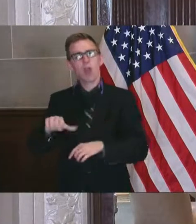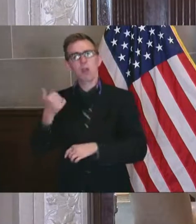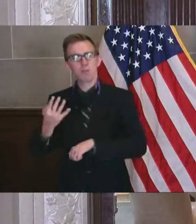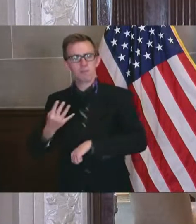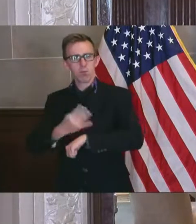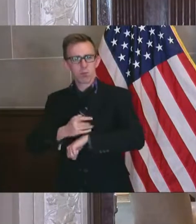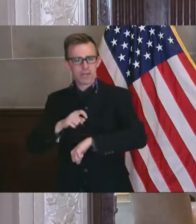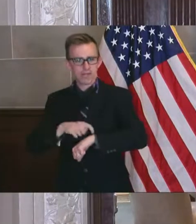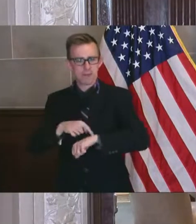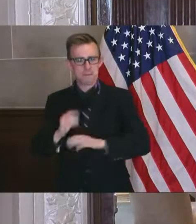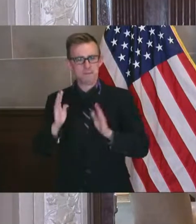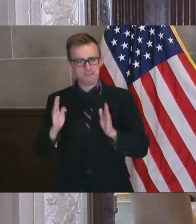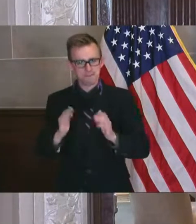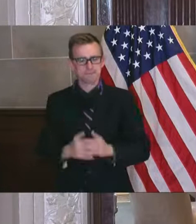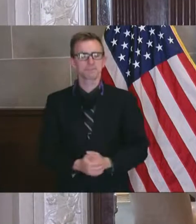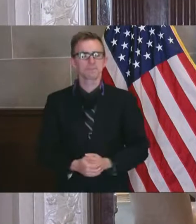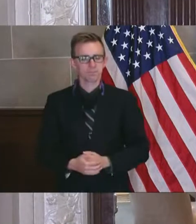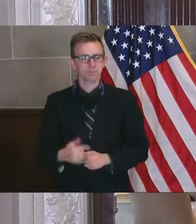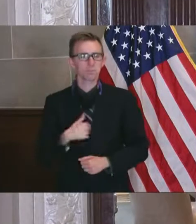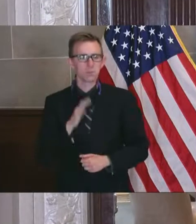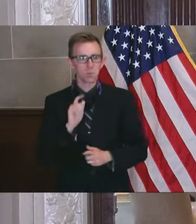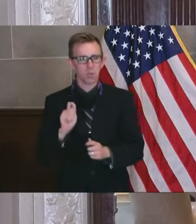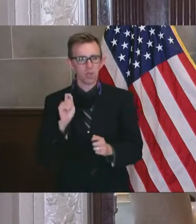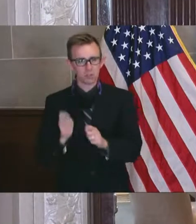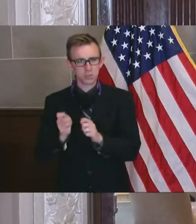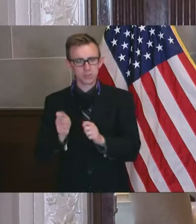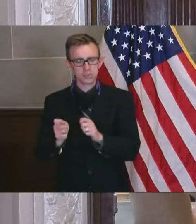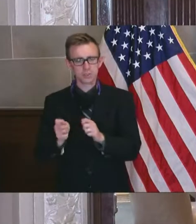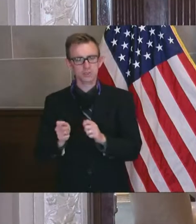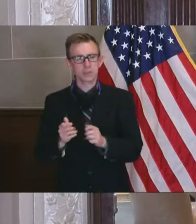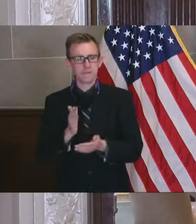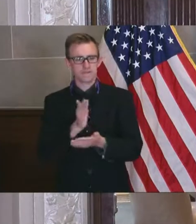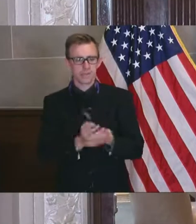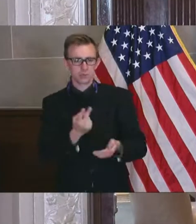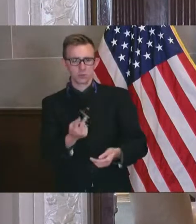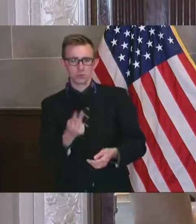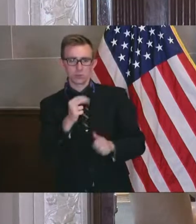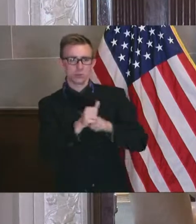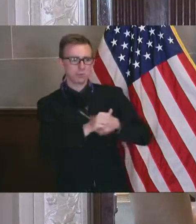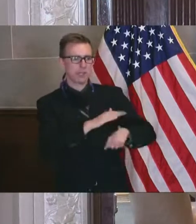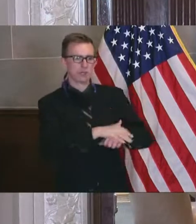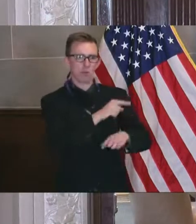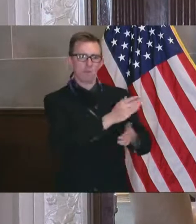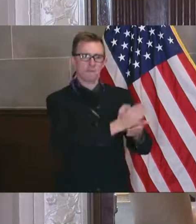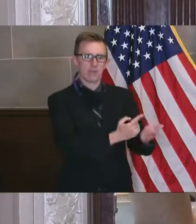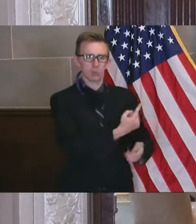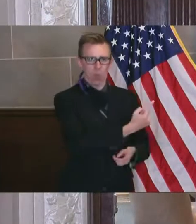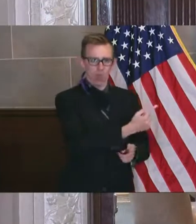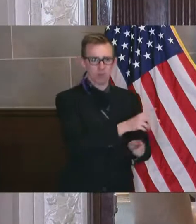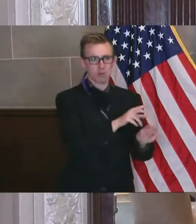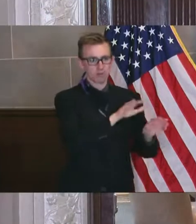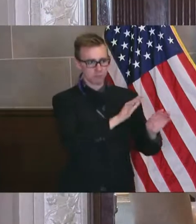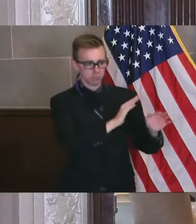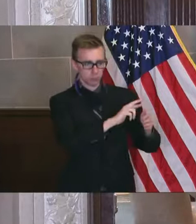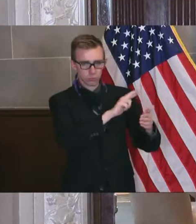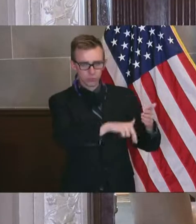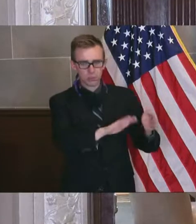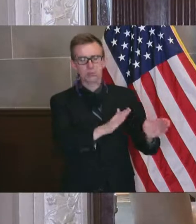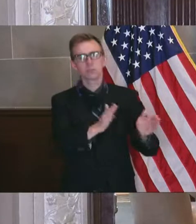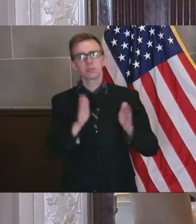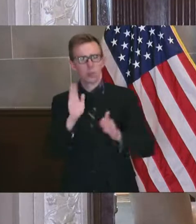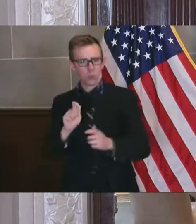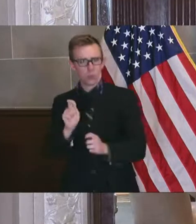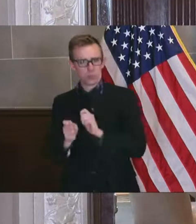4-day period. And we will make adjustments to Phase 2 based on what we learned from Phase 1. The initial